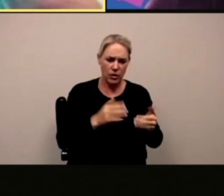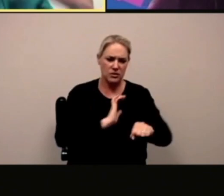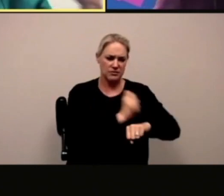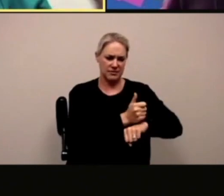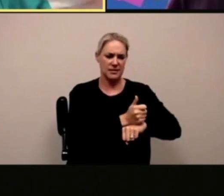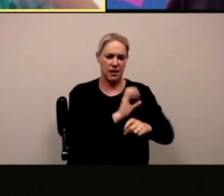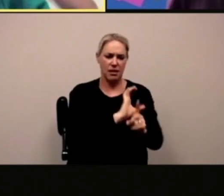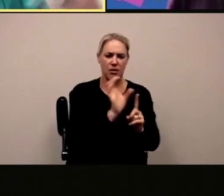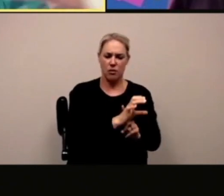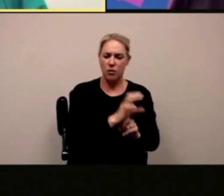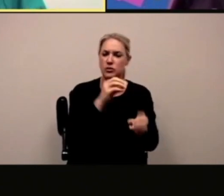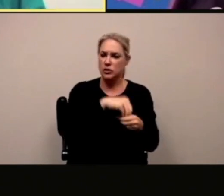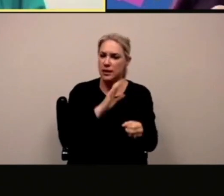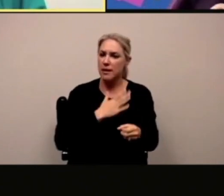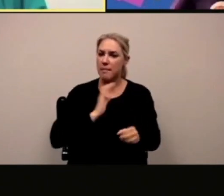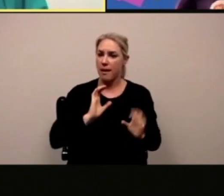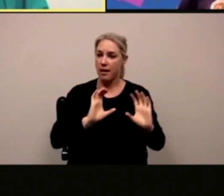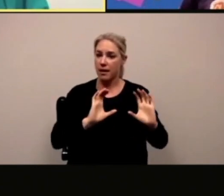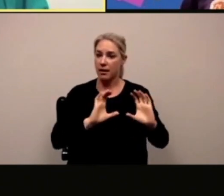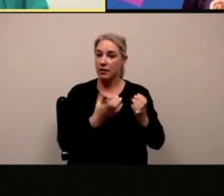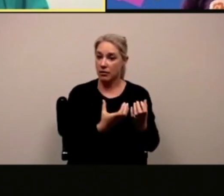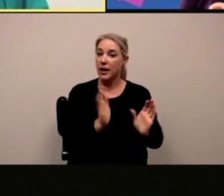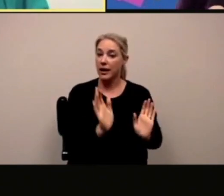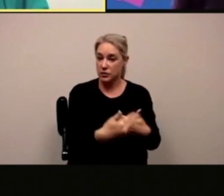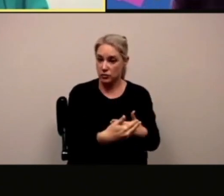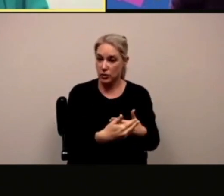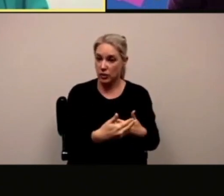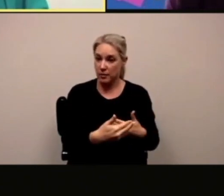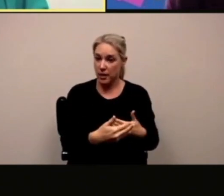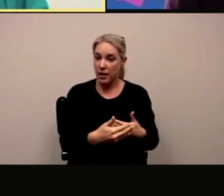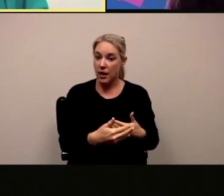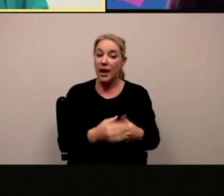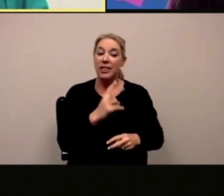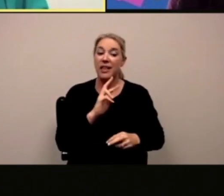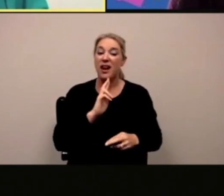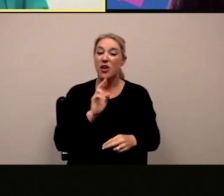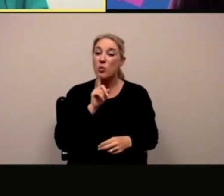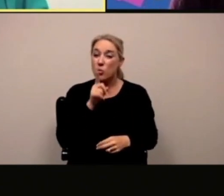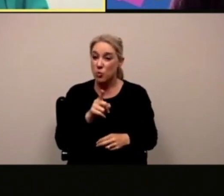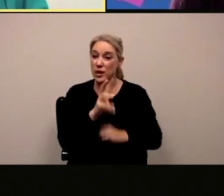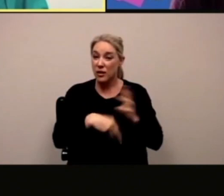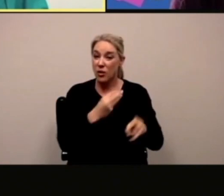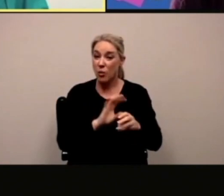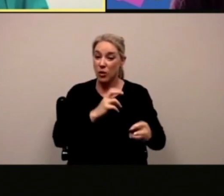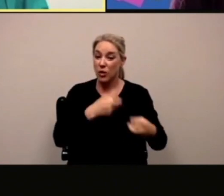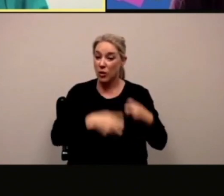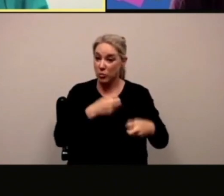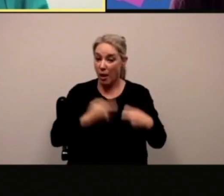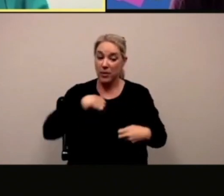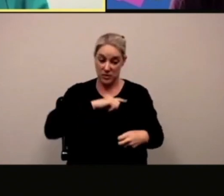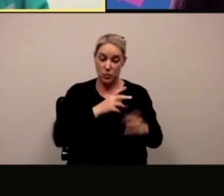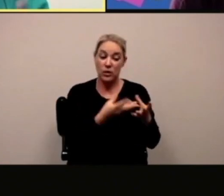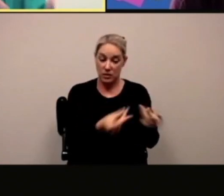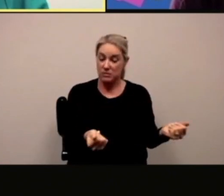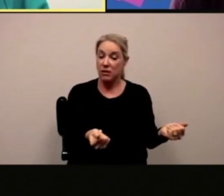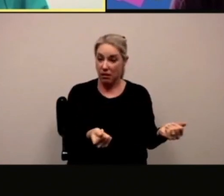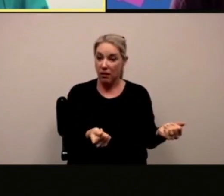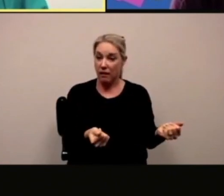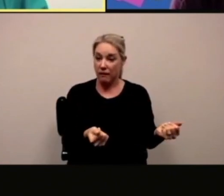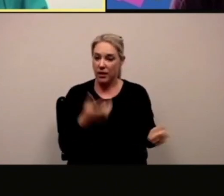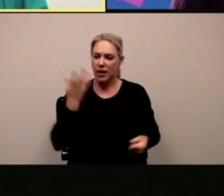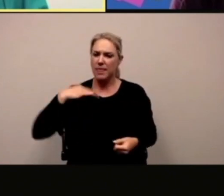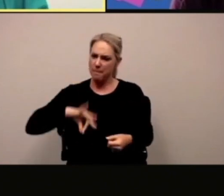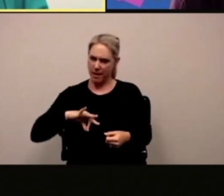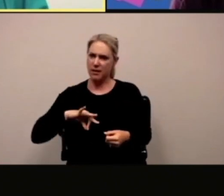my coding with culture camps, that we're solving real world problems. And that part of that, you know, experience and benefit they'll get from